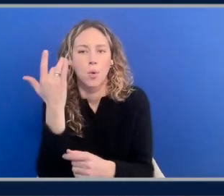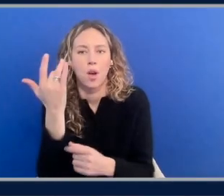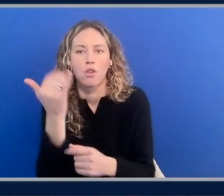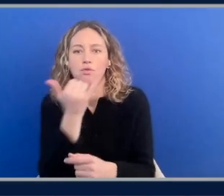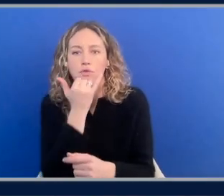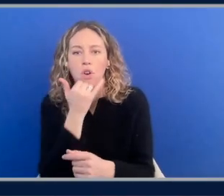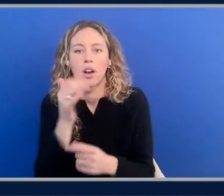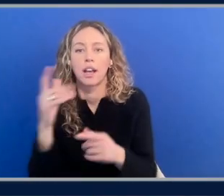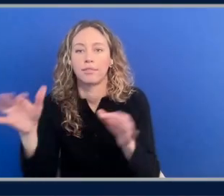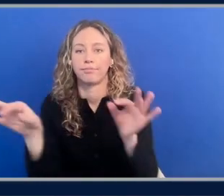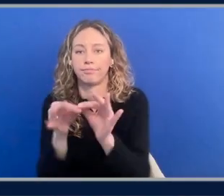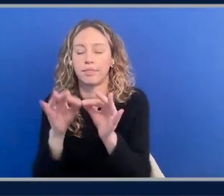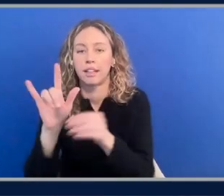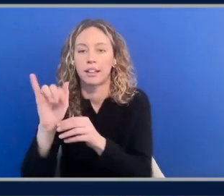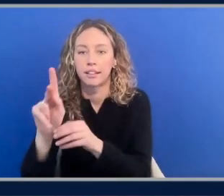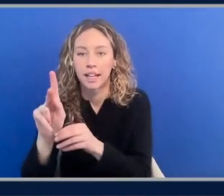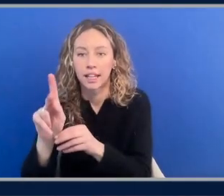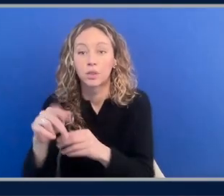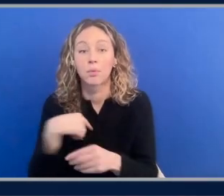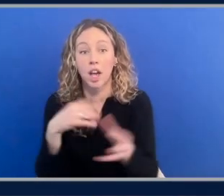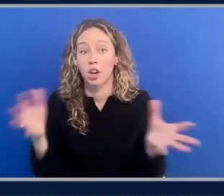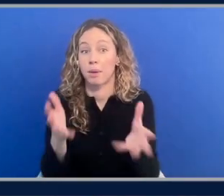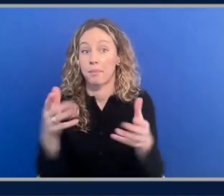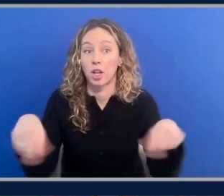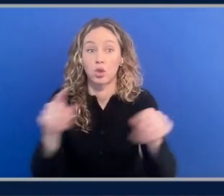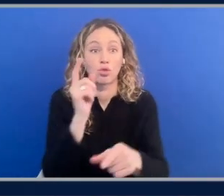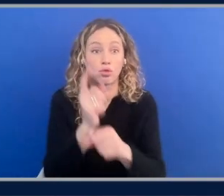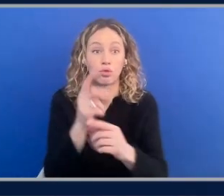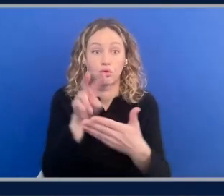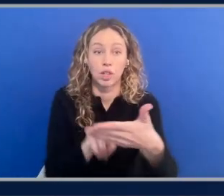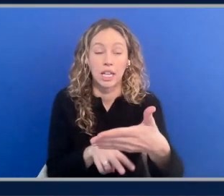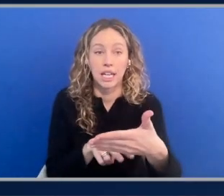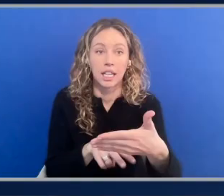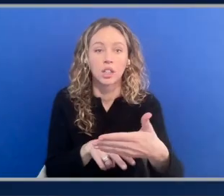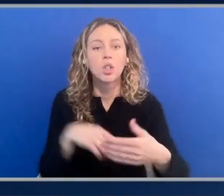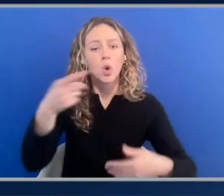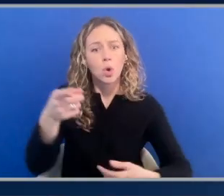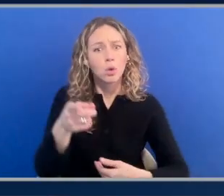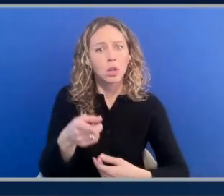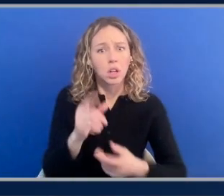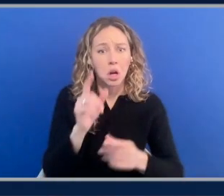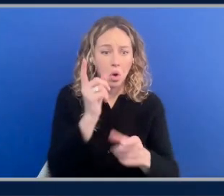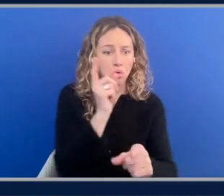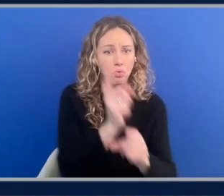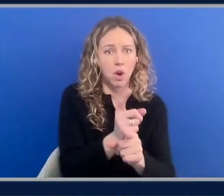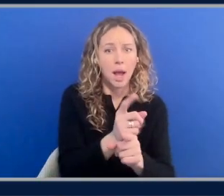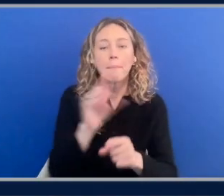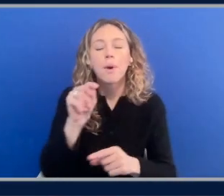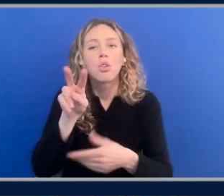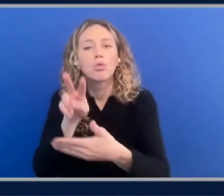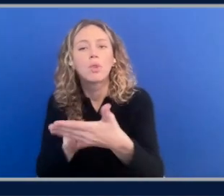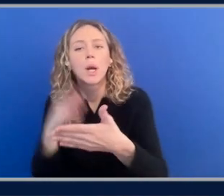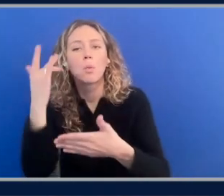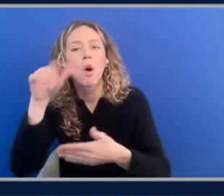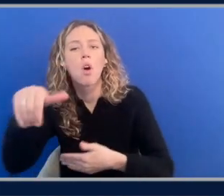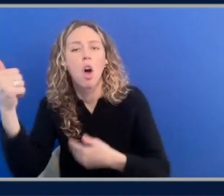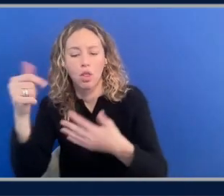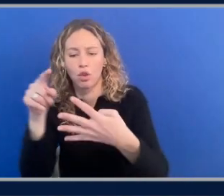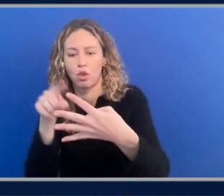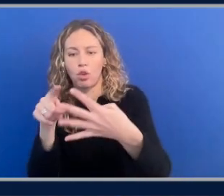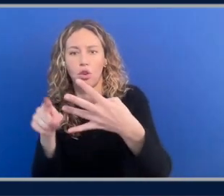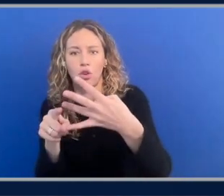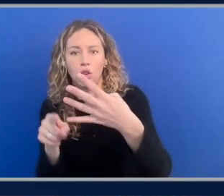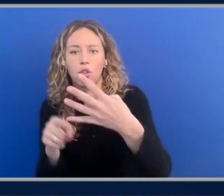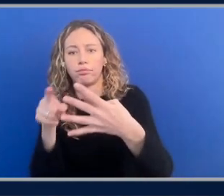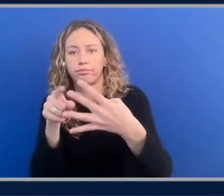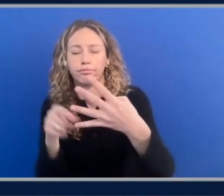that everyone read that, not just saying, yes, I got it right, but like understand why it's right. Understand why these other options aren't correct, because that's where